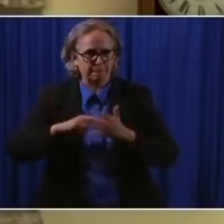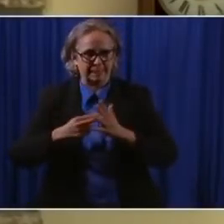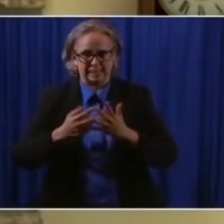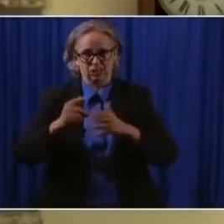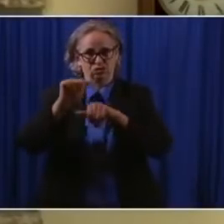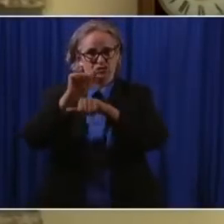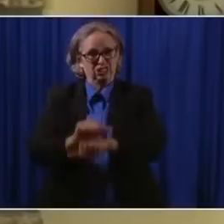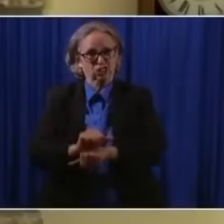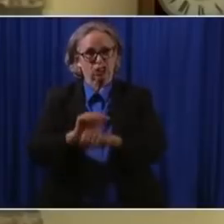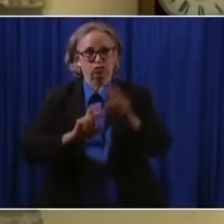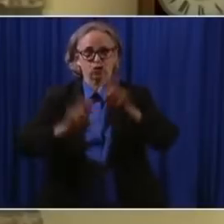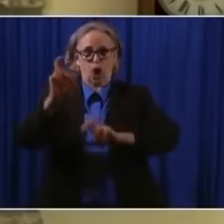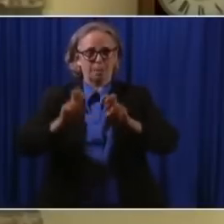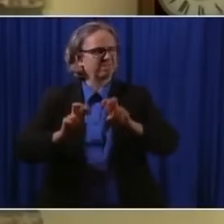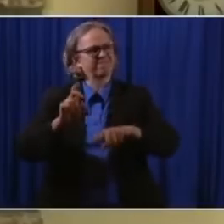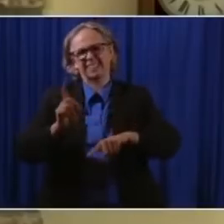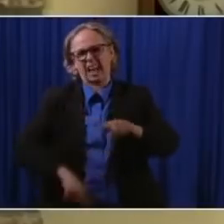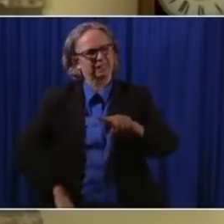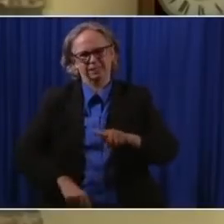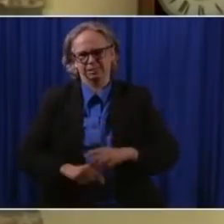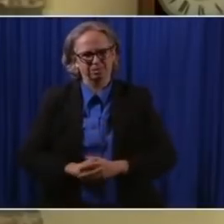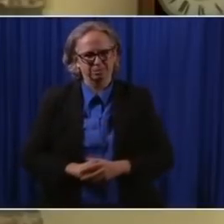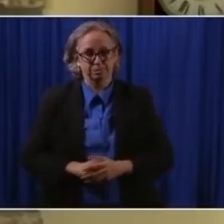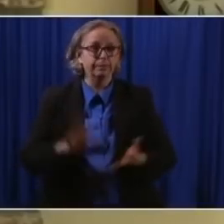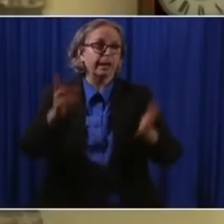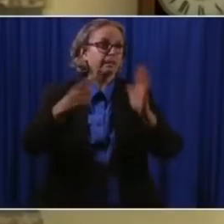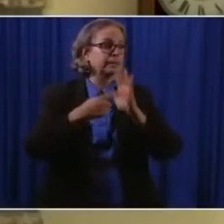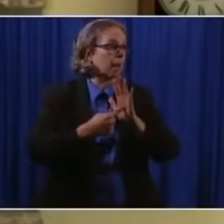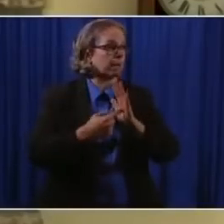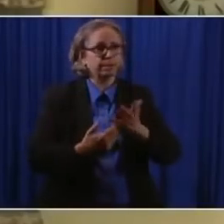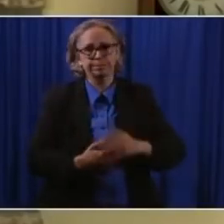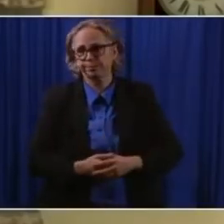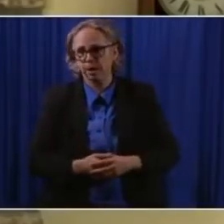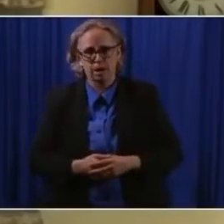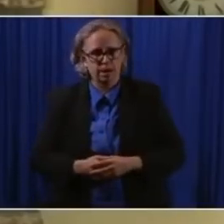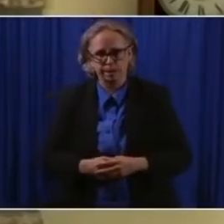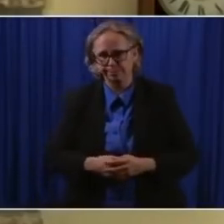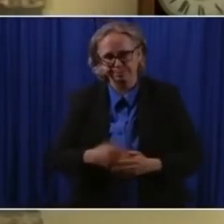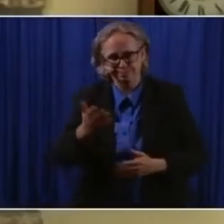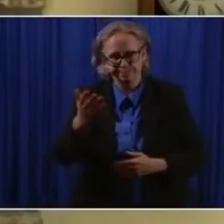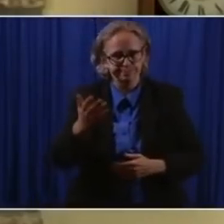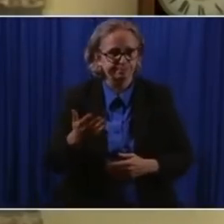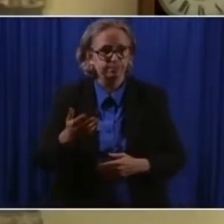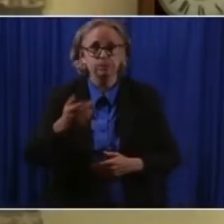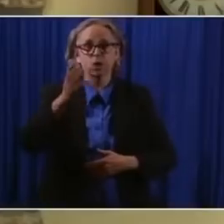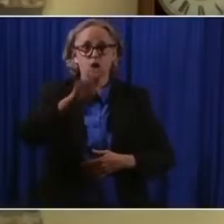a sport that I know a little bit more about. That is, don't pretend to be an expert, but that's cross country.